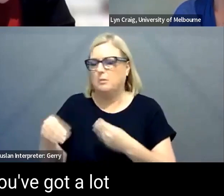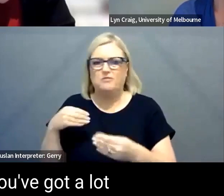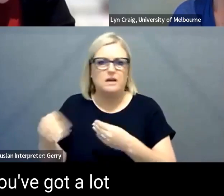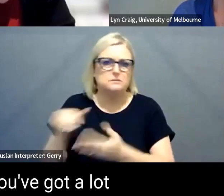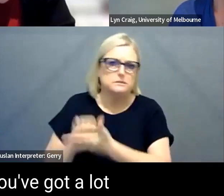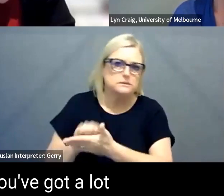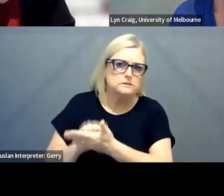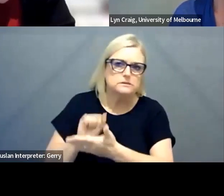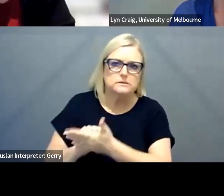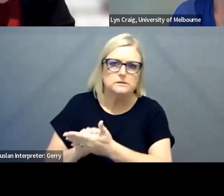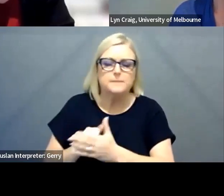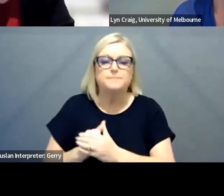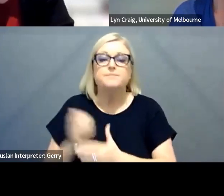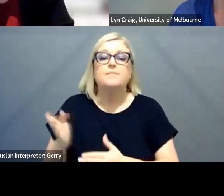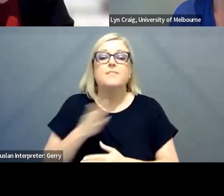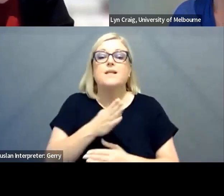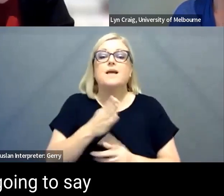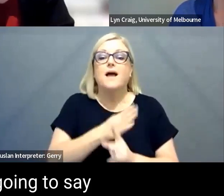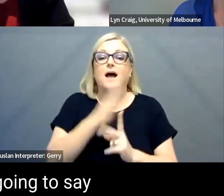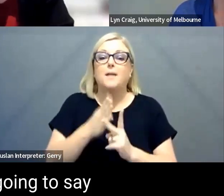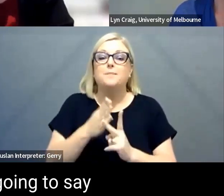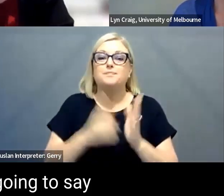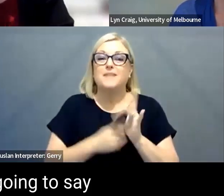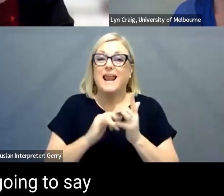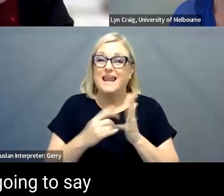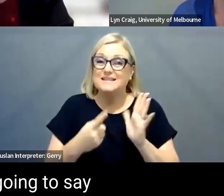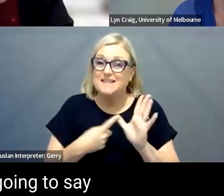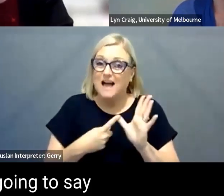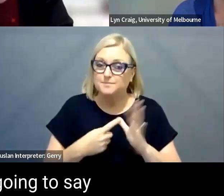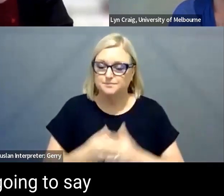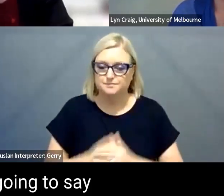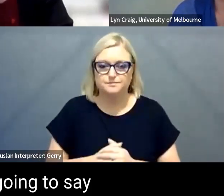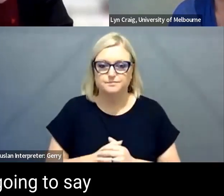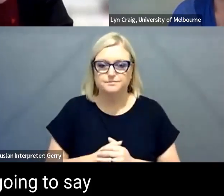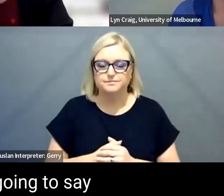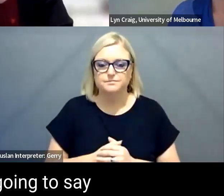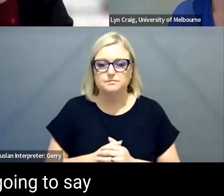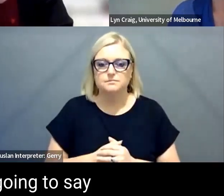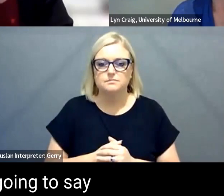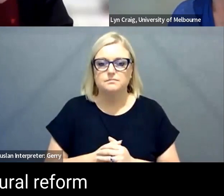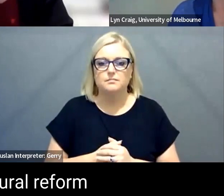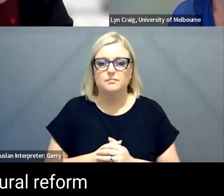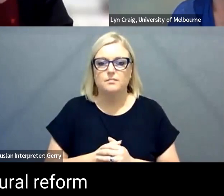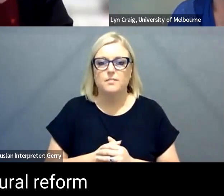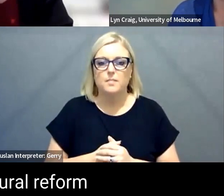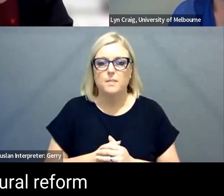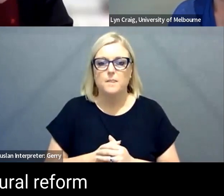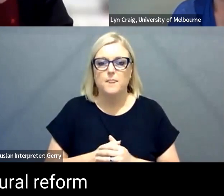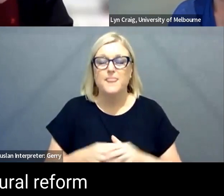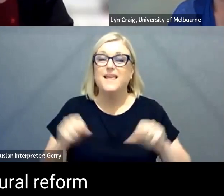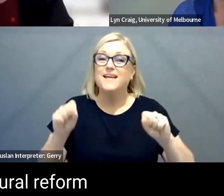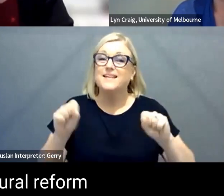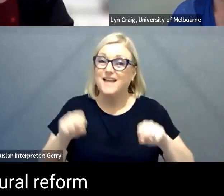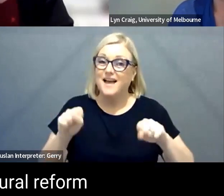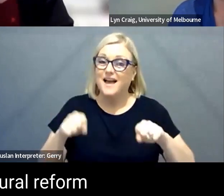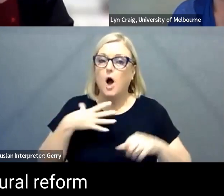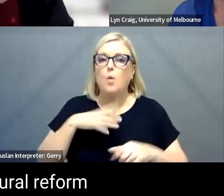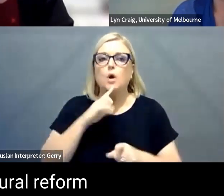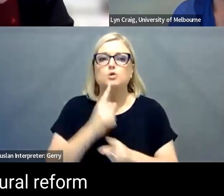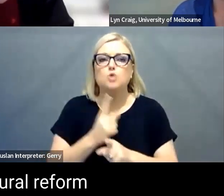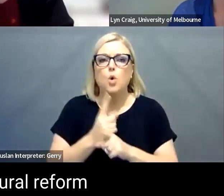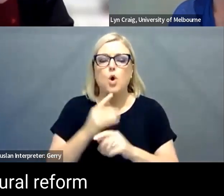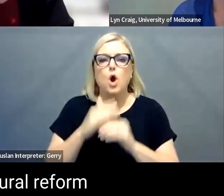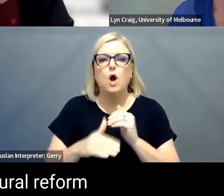of thoughts on this issue. Yeah. I was going to say some things about structural reform